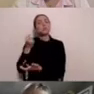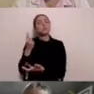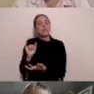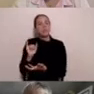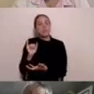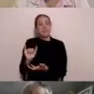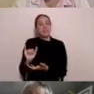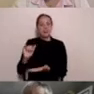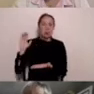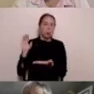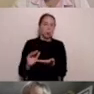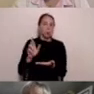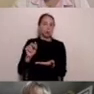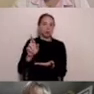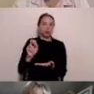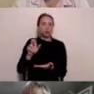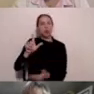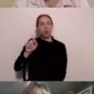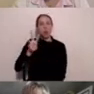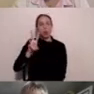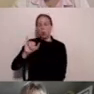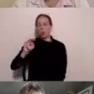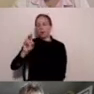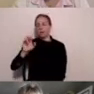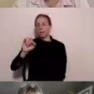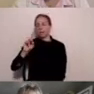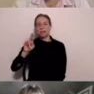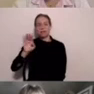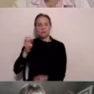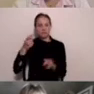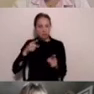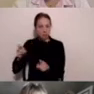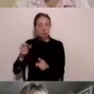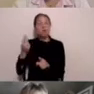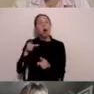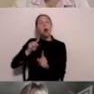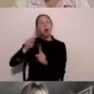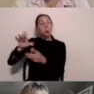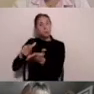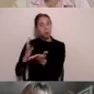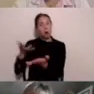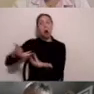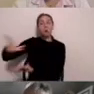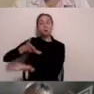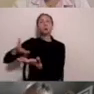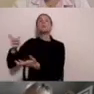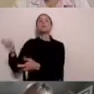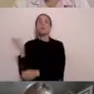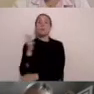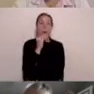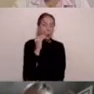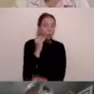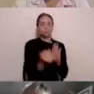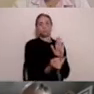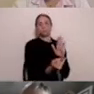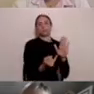occurrence, deaf and hard of hearing is, when they're pulled back to the home, they're very isolated. And then the parents are also isolated